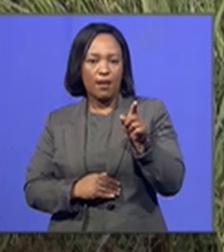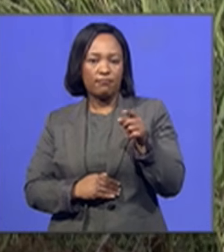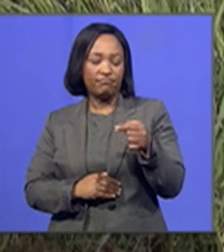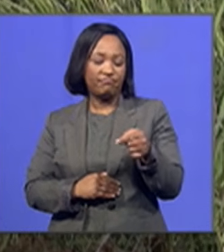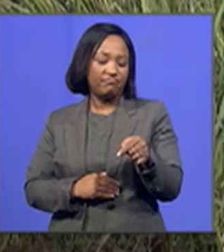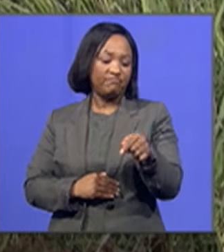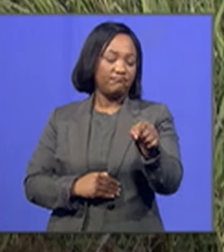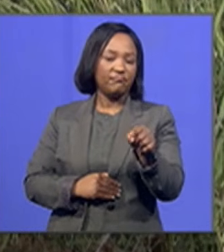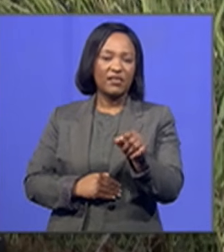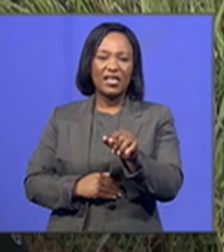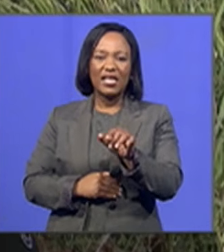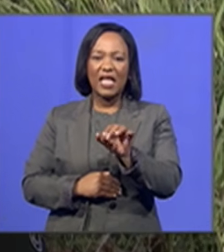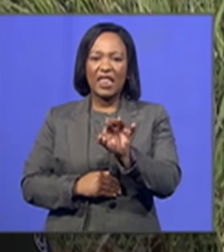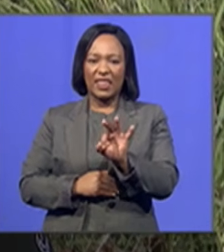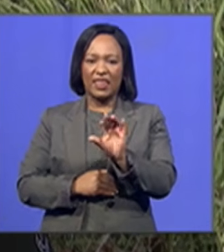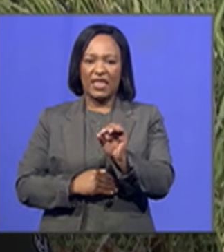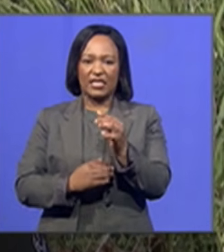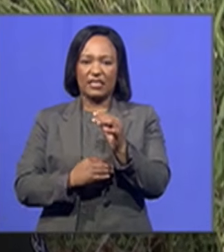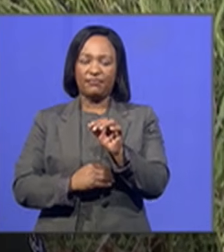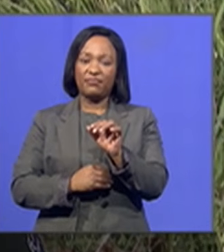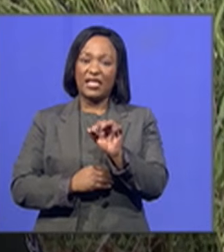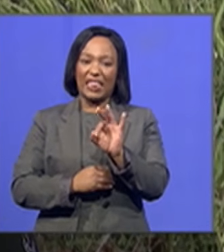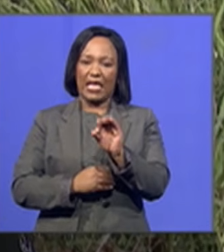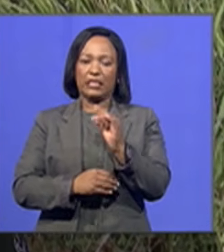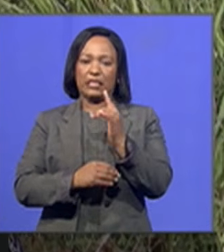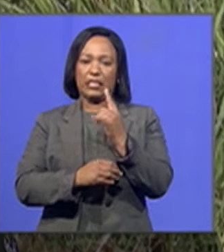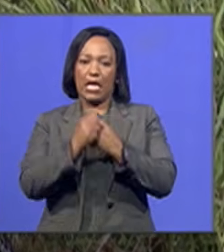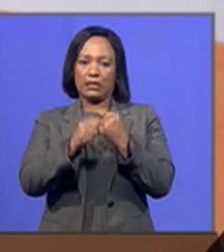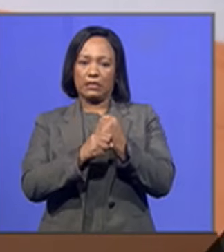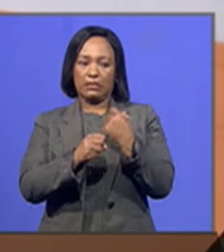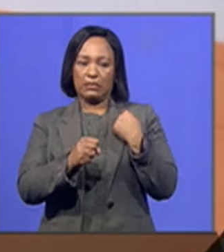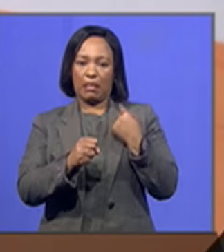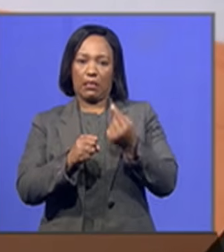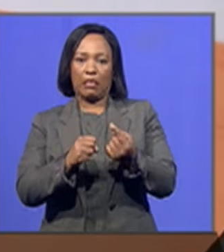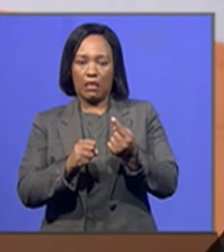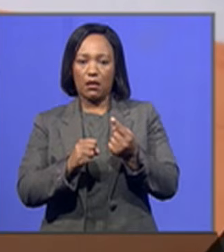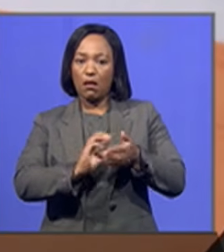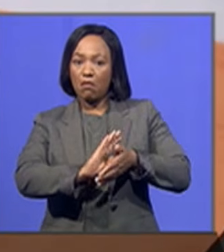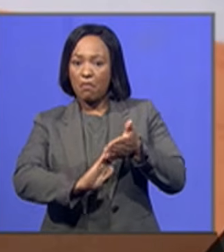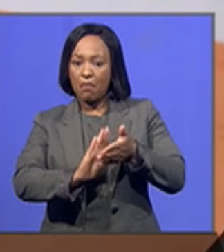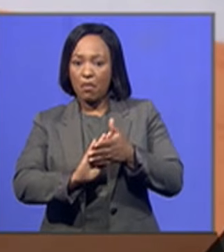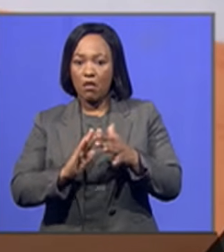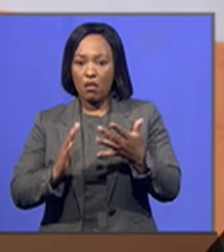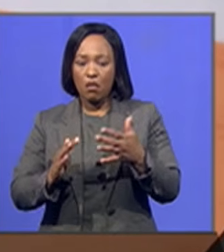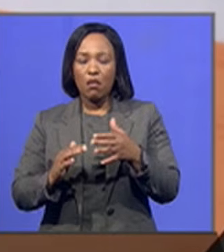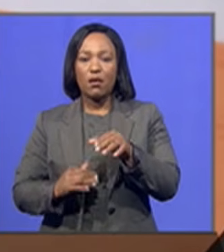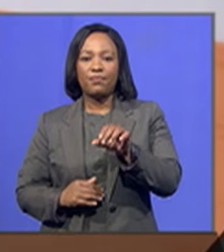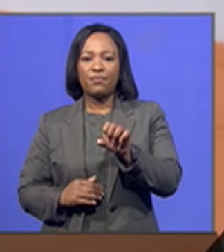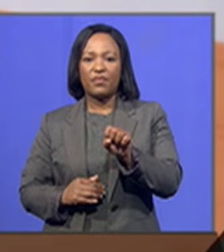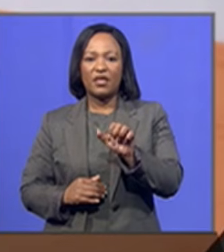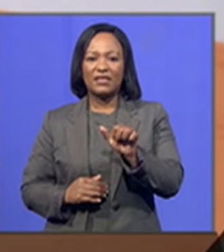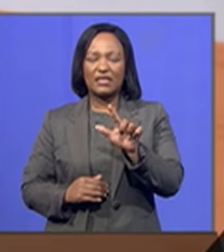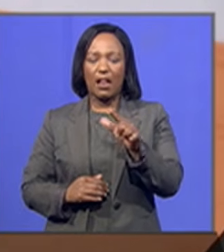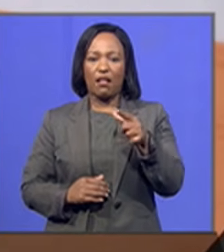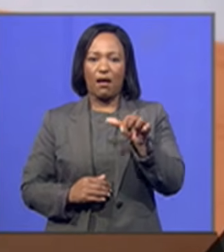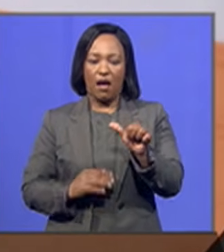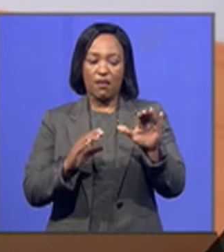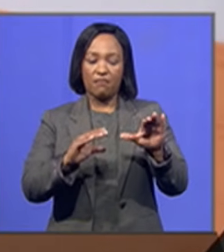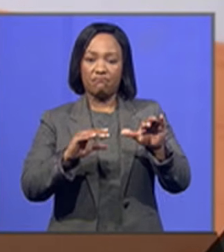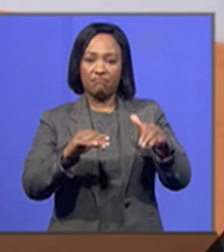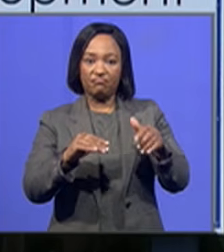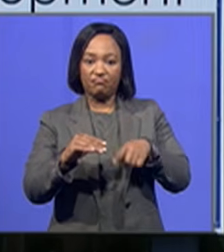tse 30 tse fitileng di tsamaisitswe jwang. Mokgatlo wa puso selegae wa Afrika Borwa kgotsa SALGA